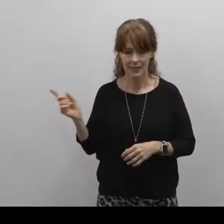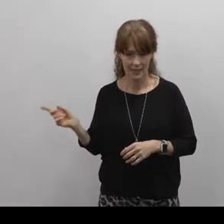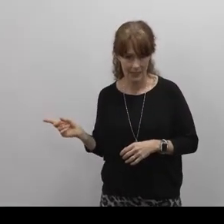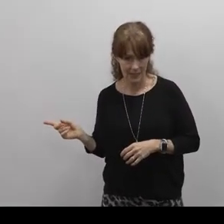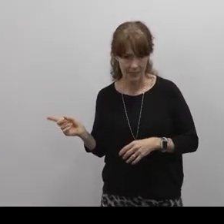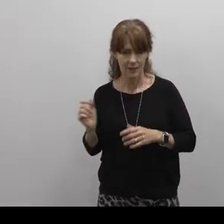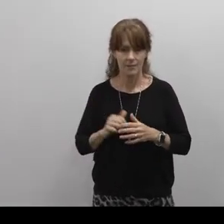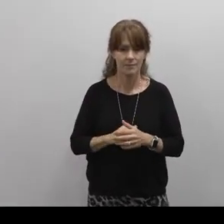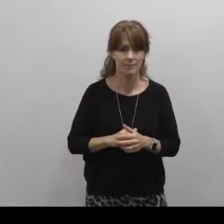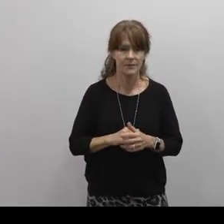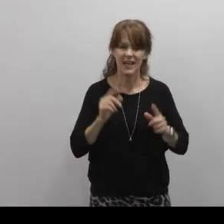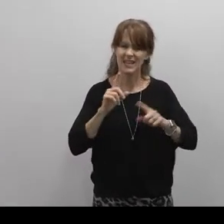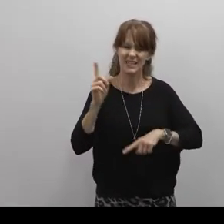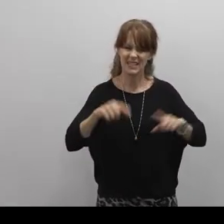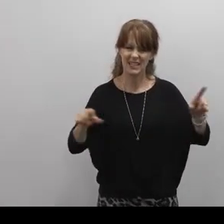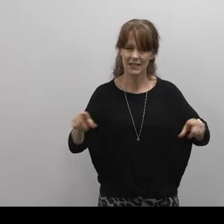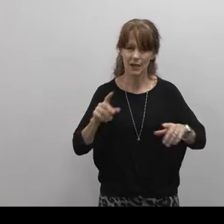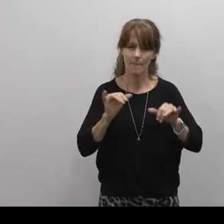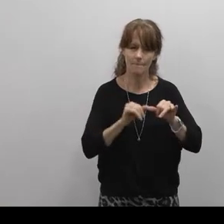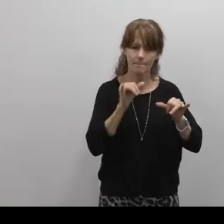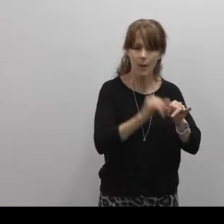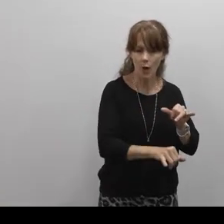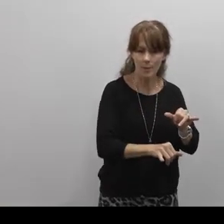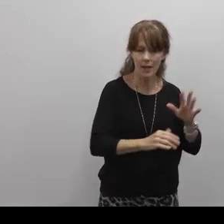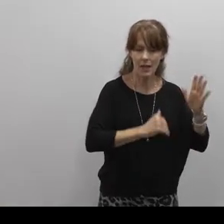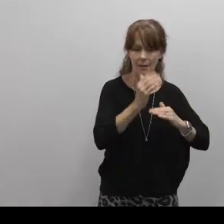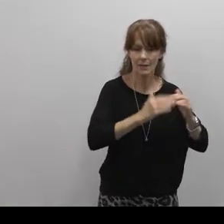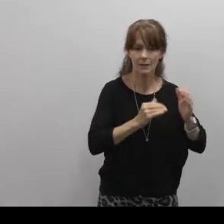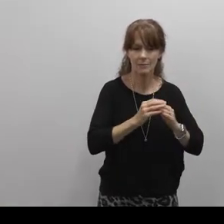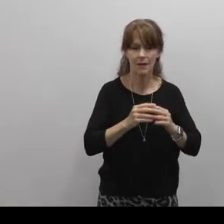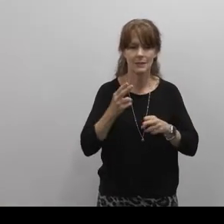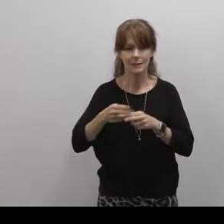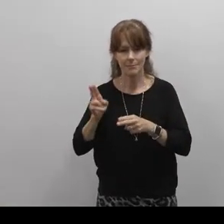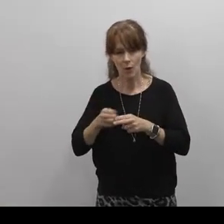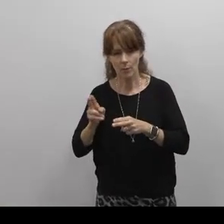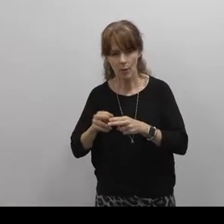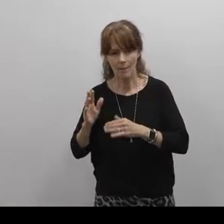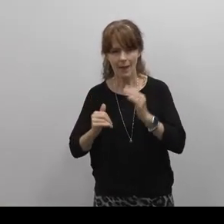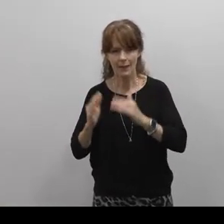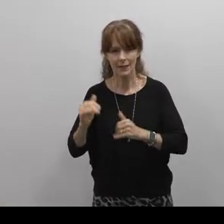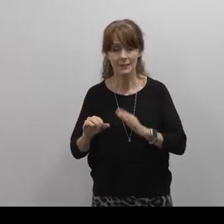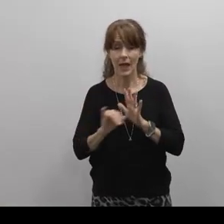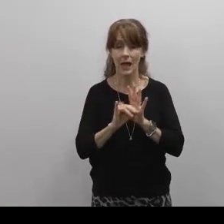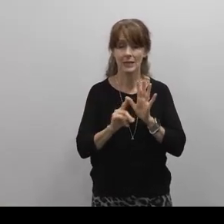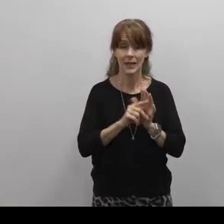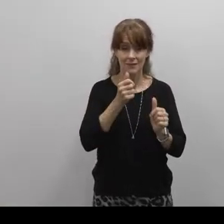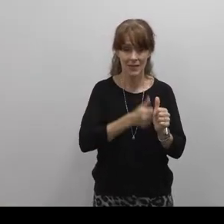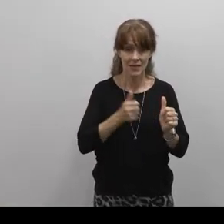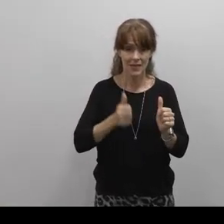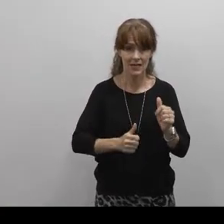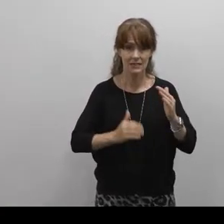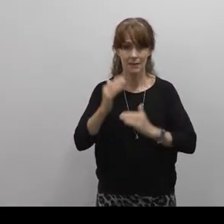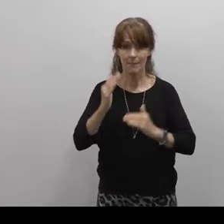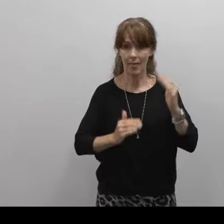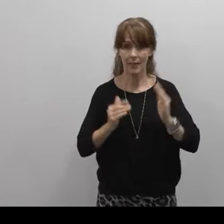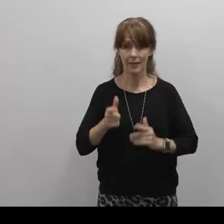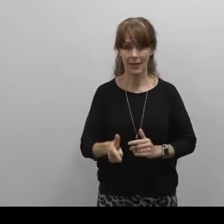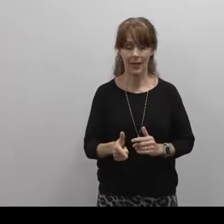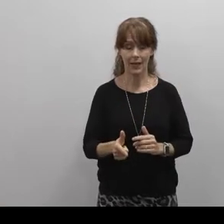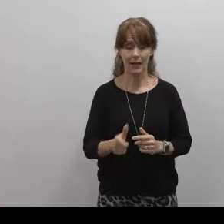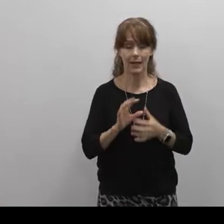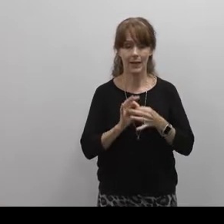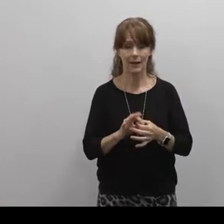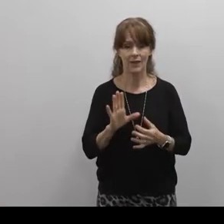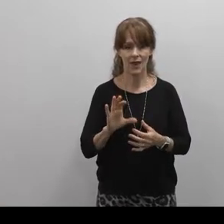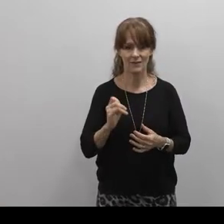here is differentiation of permanent building space versus portable building space and identifying each particular building in terms of